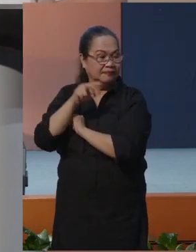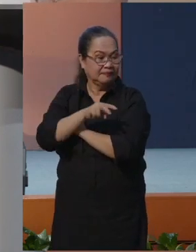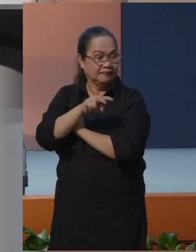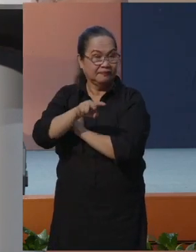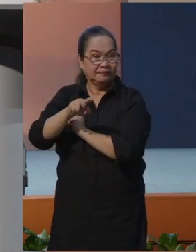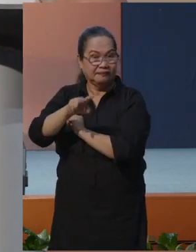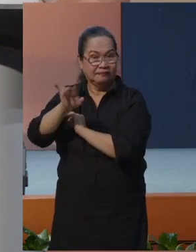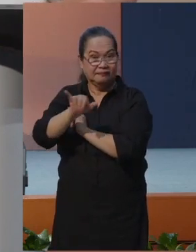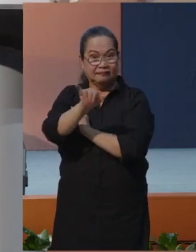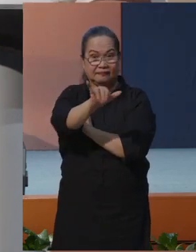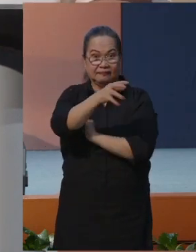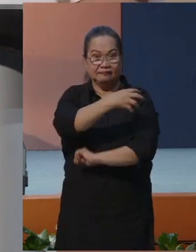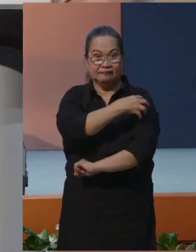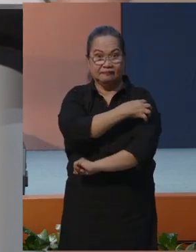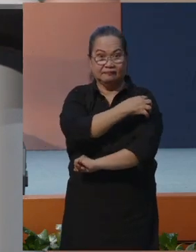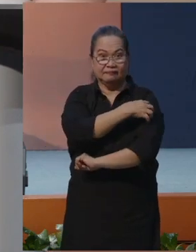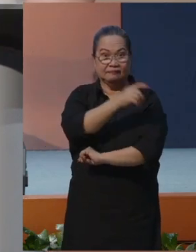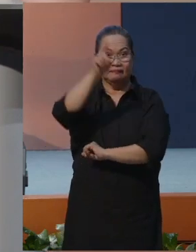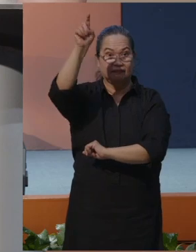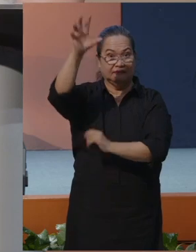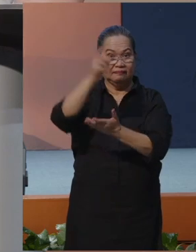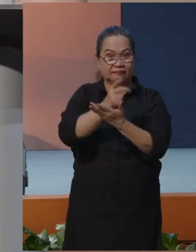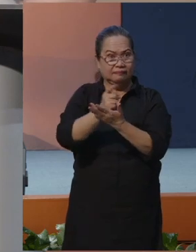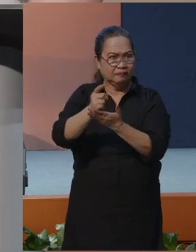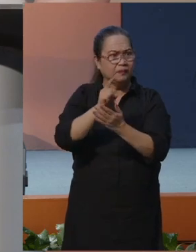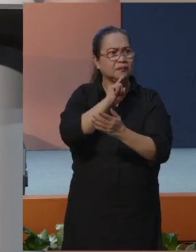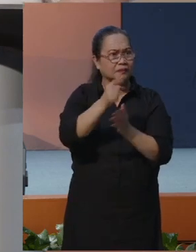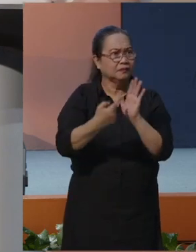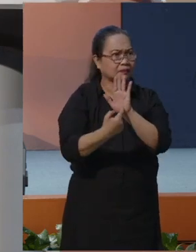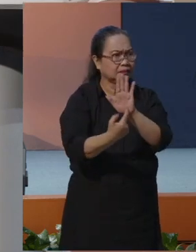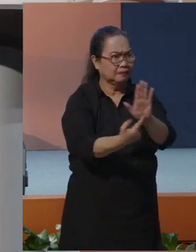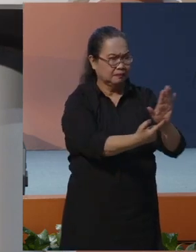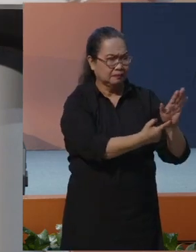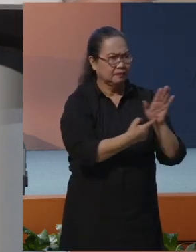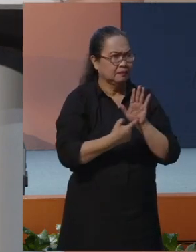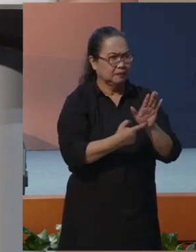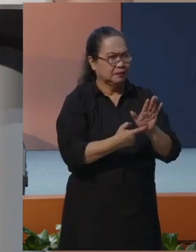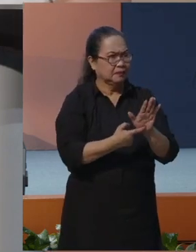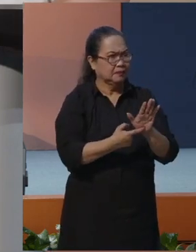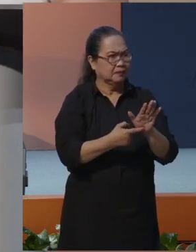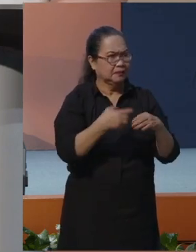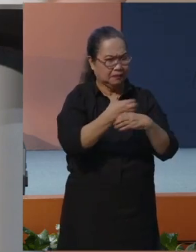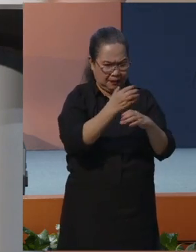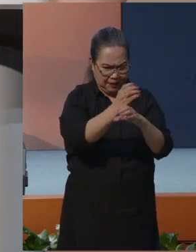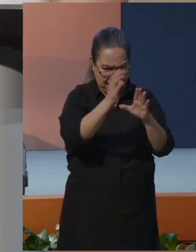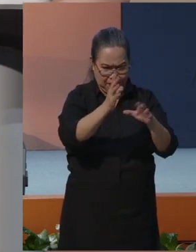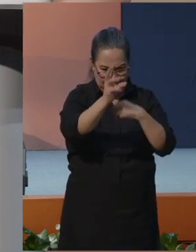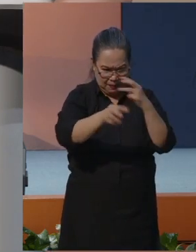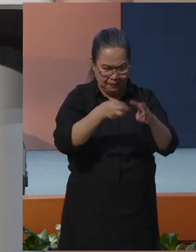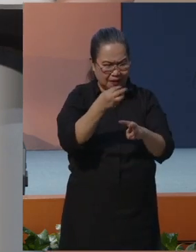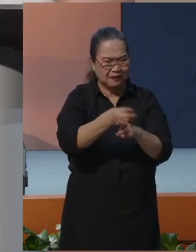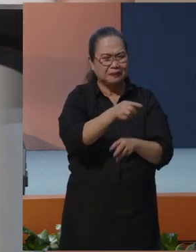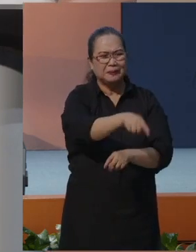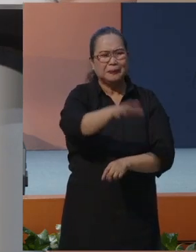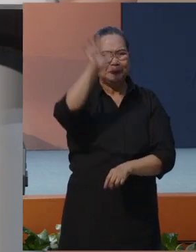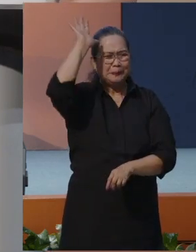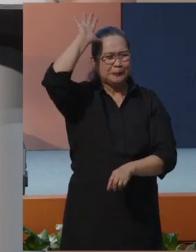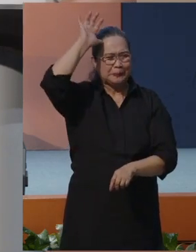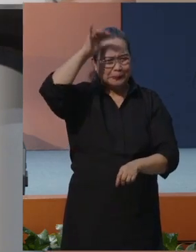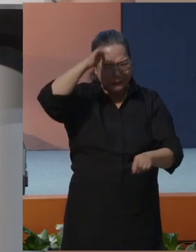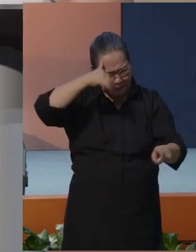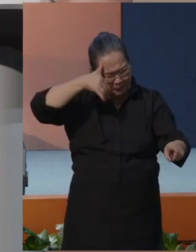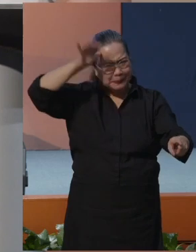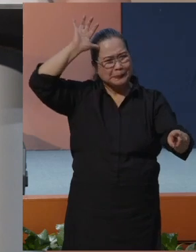His eternal power and divine nature, have been clearly perceived ever since the creation of the world, in the